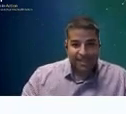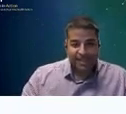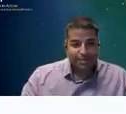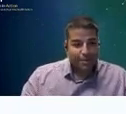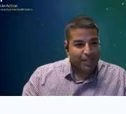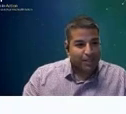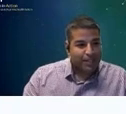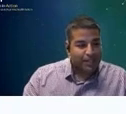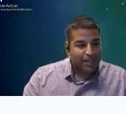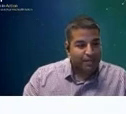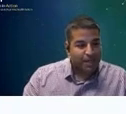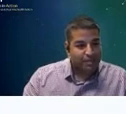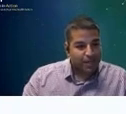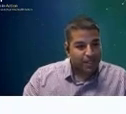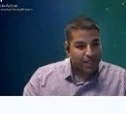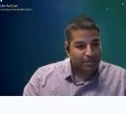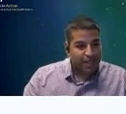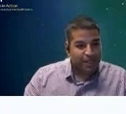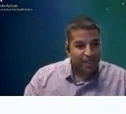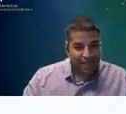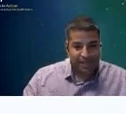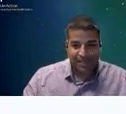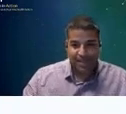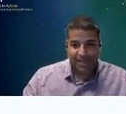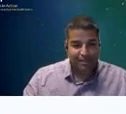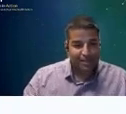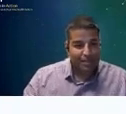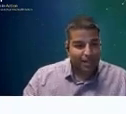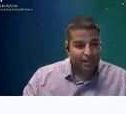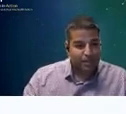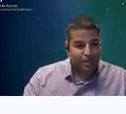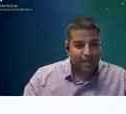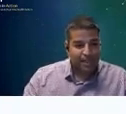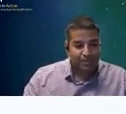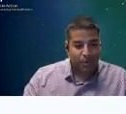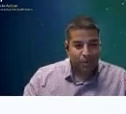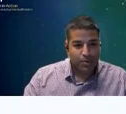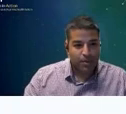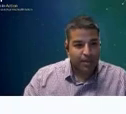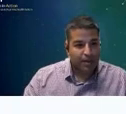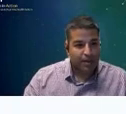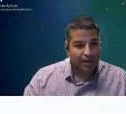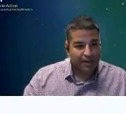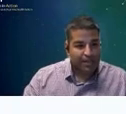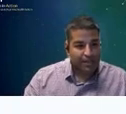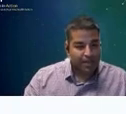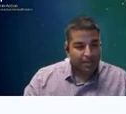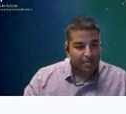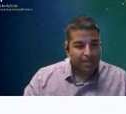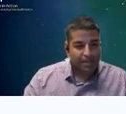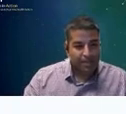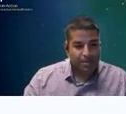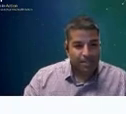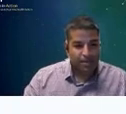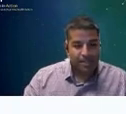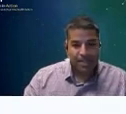for the introduction, my name is John Jacob and I have these two distinct roles within our system here